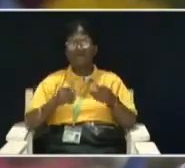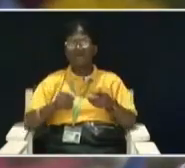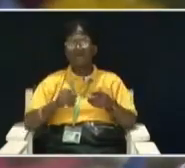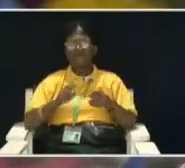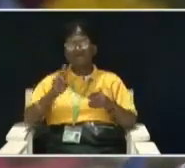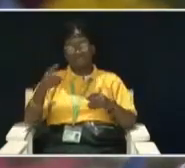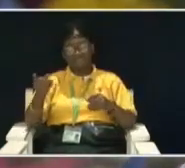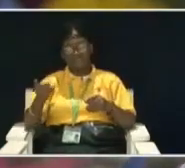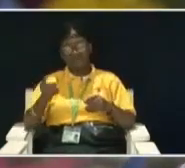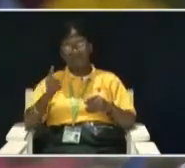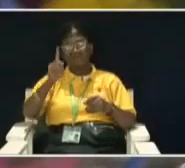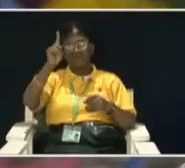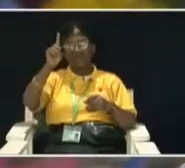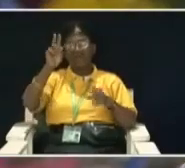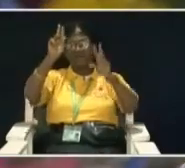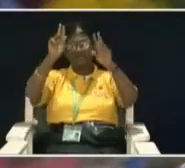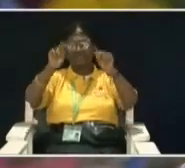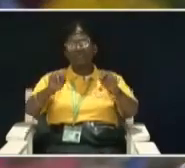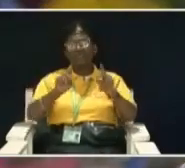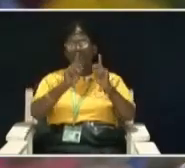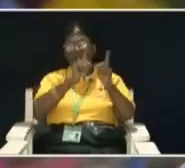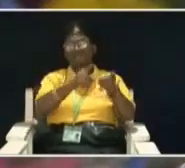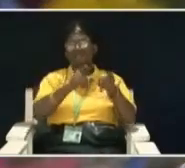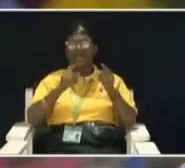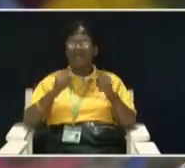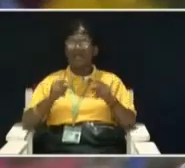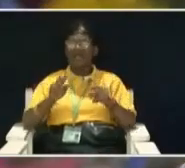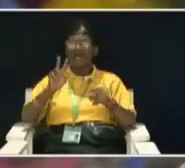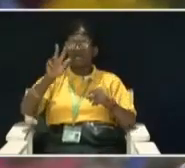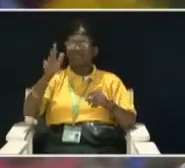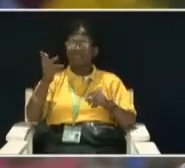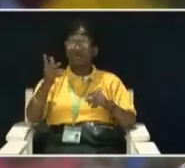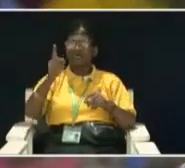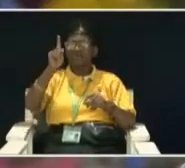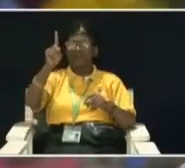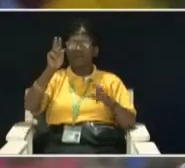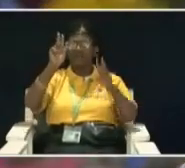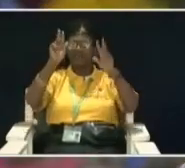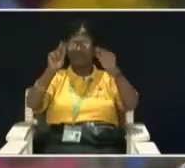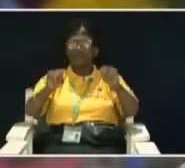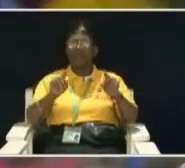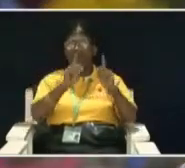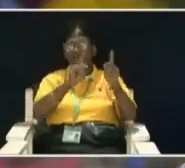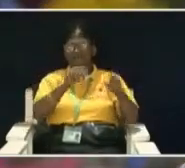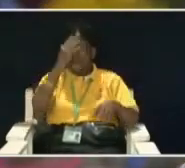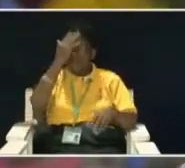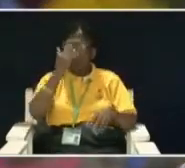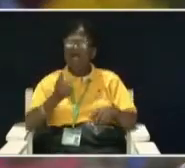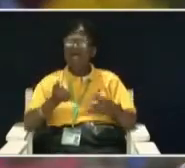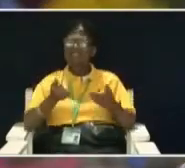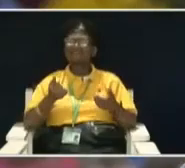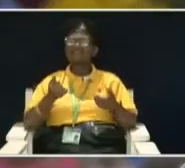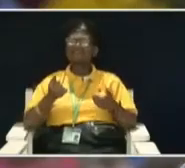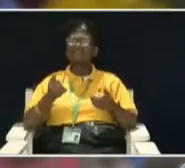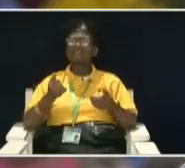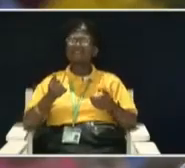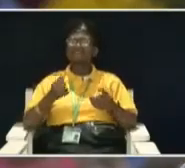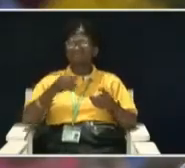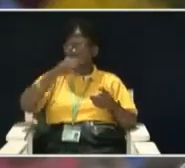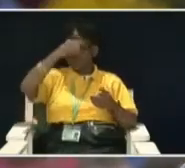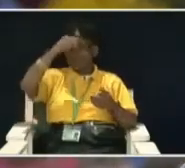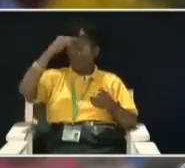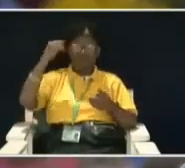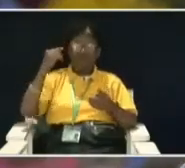Second one, no answer. Third one, no answer. Why? Because